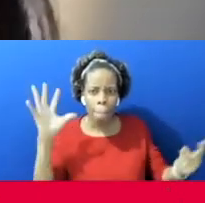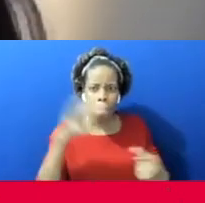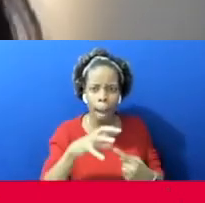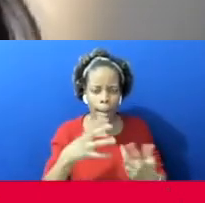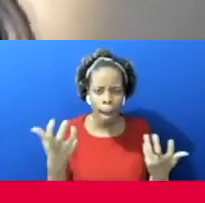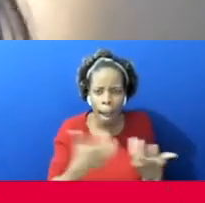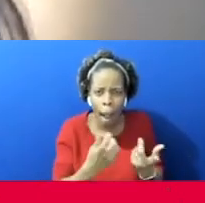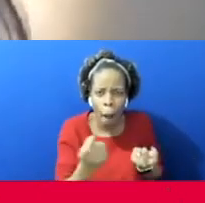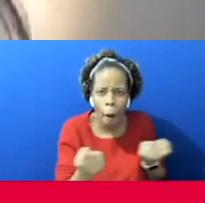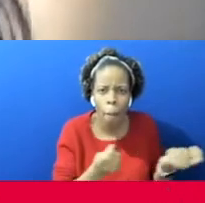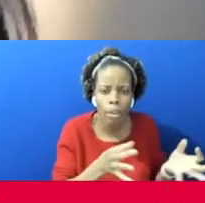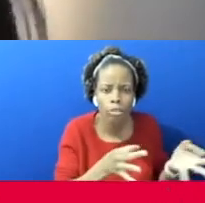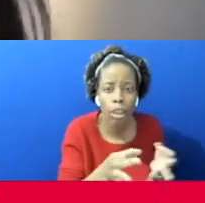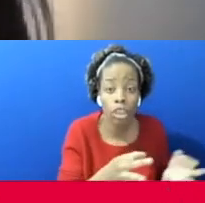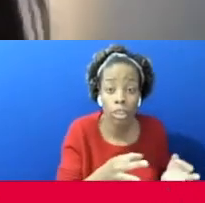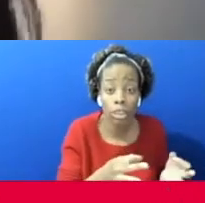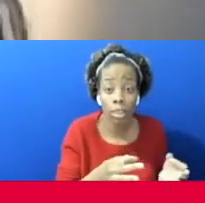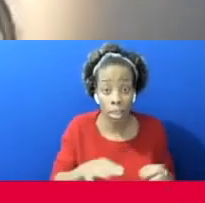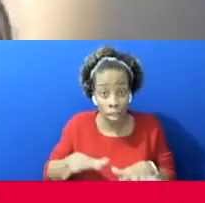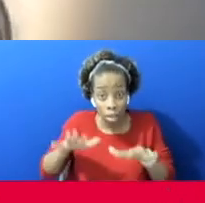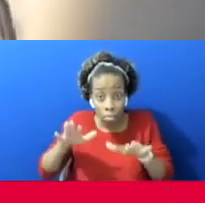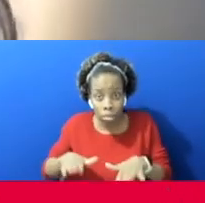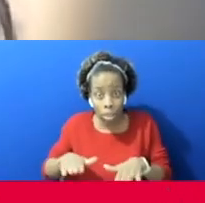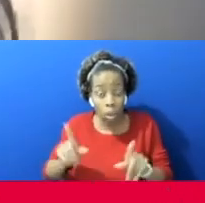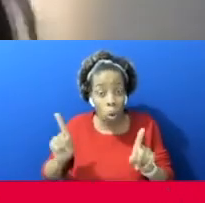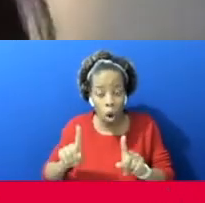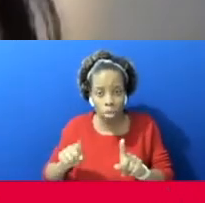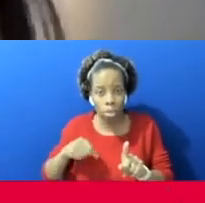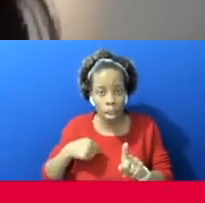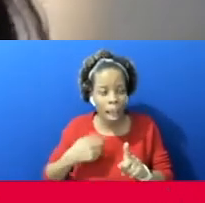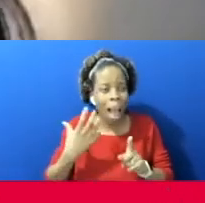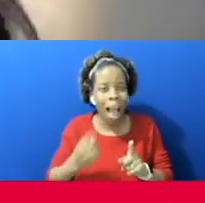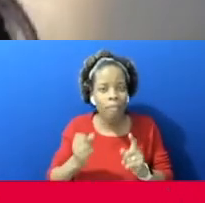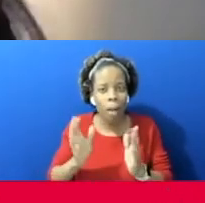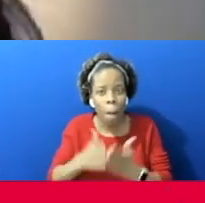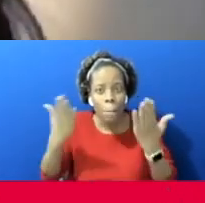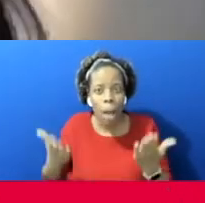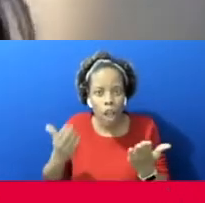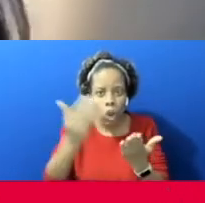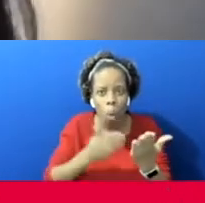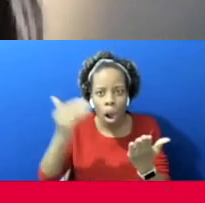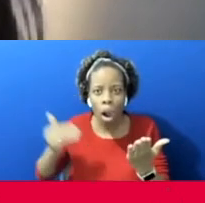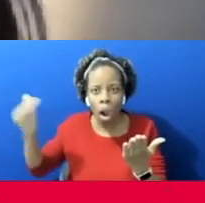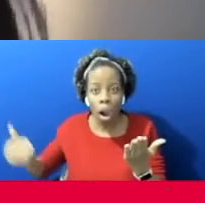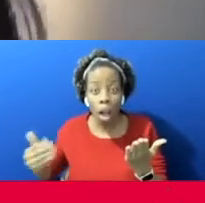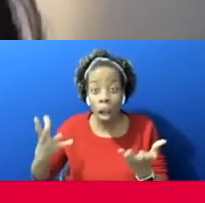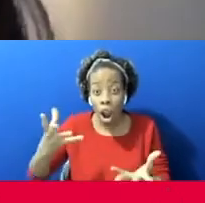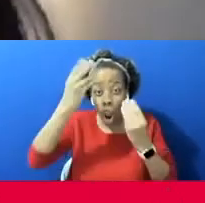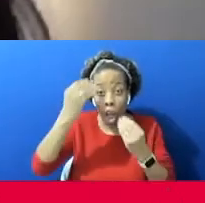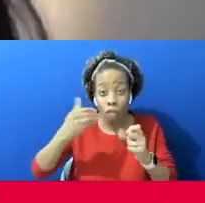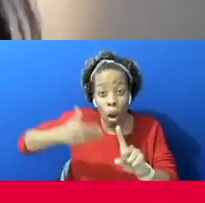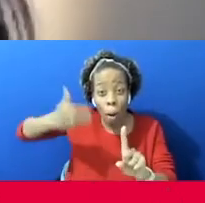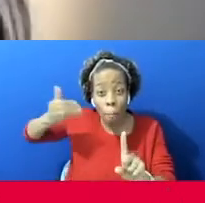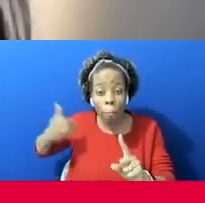had counterinsurgency manuals where they studied how, for example, communists in Malaysia or activists